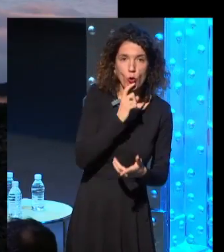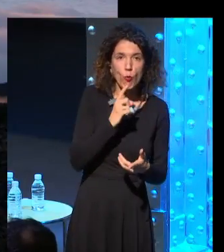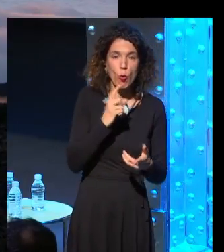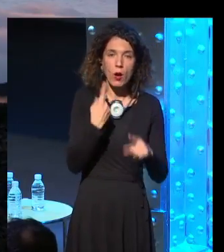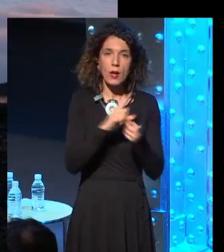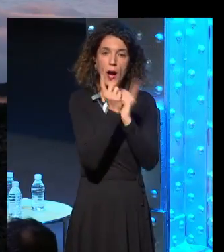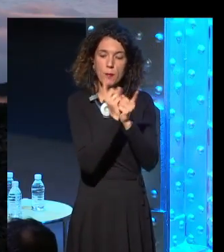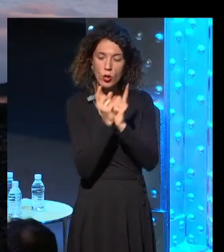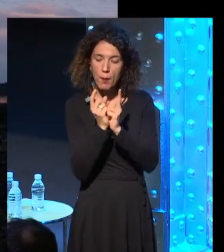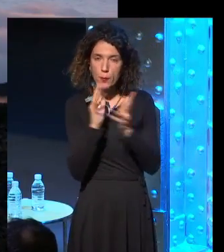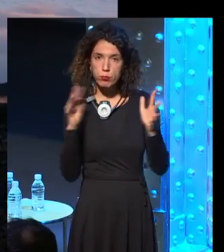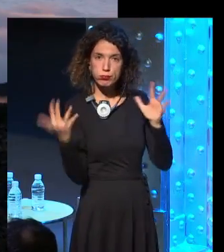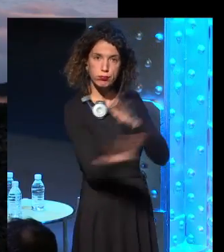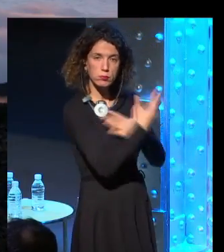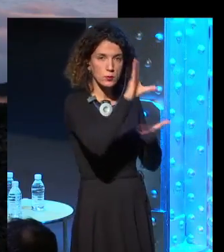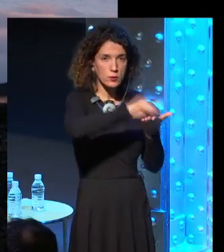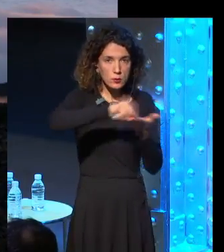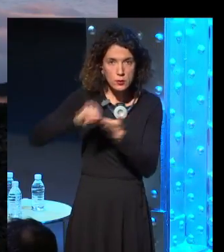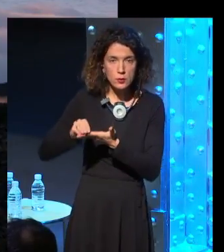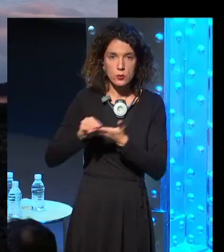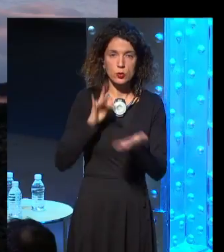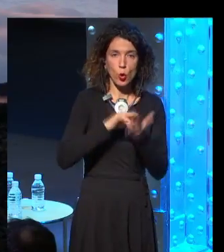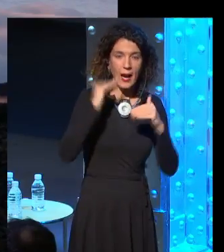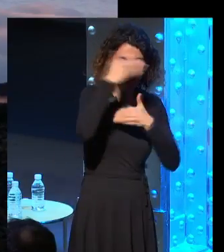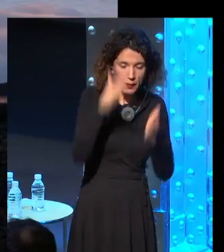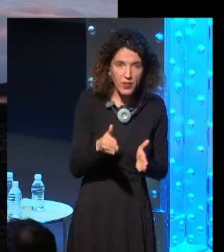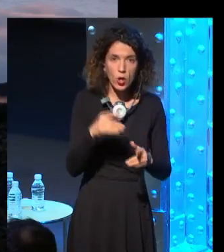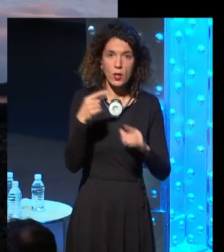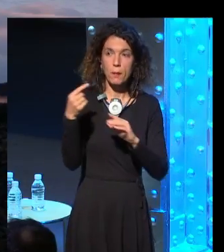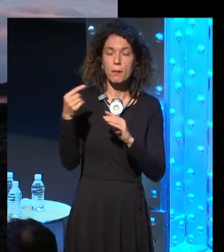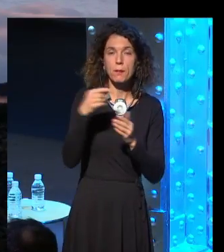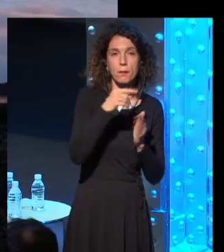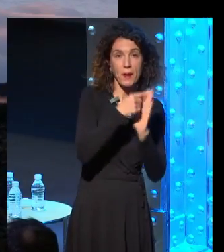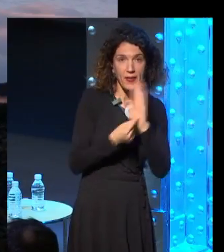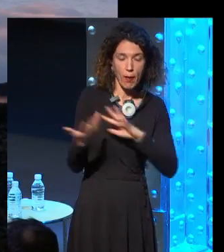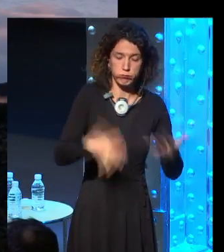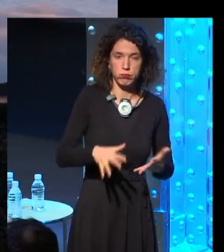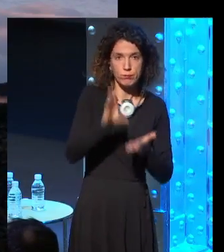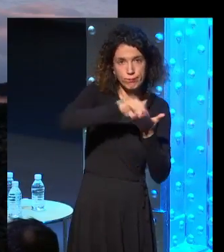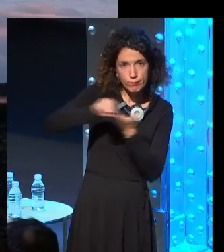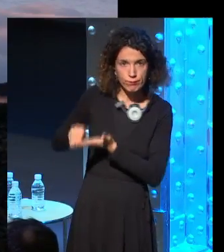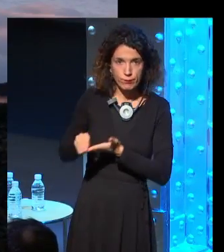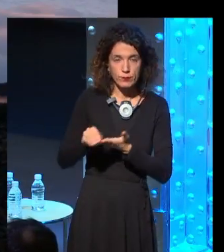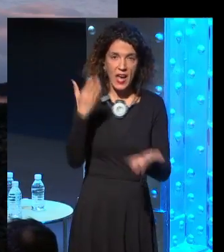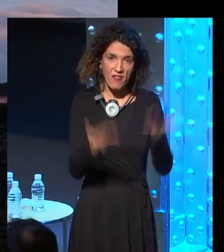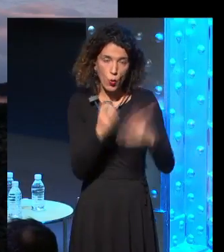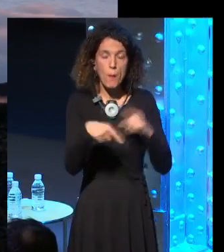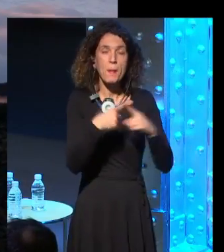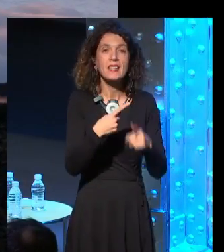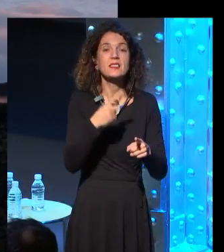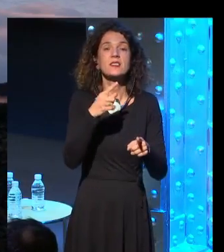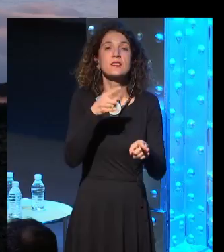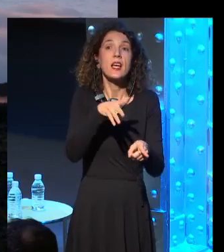the interventions that we have initiated, the measures we have been initiating, and also the effect of social